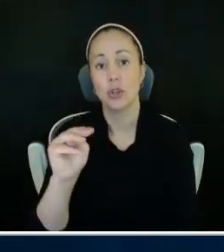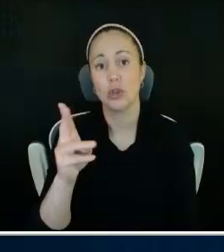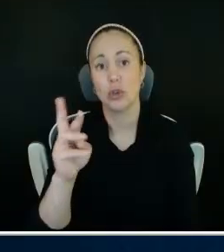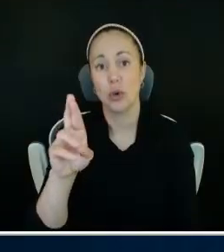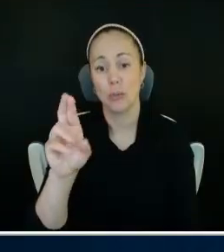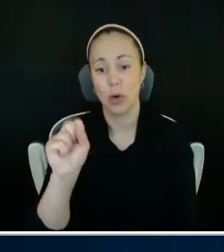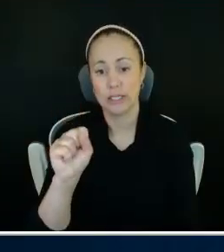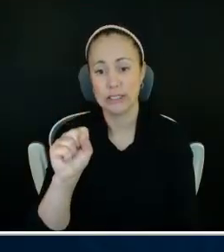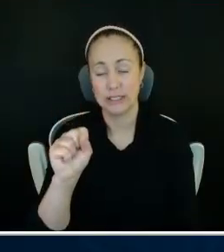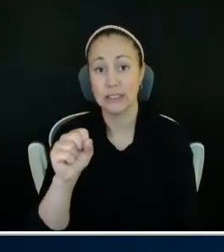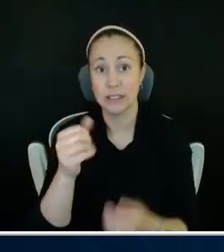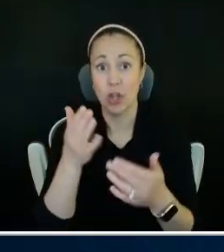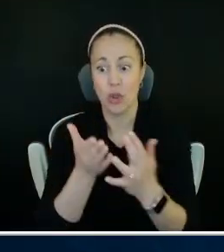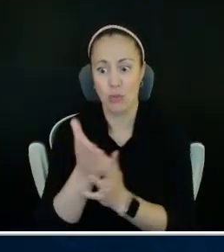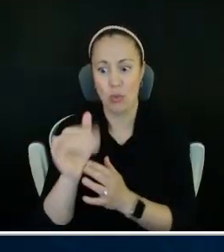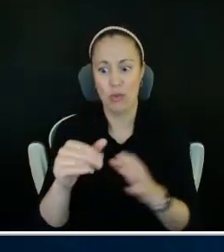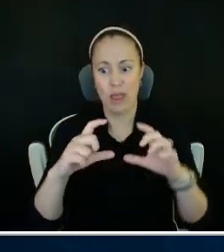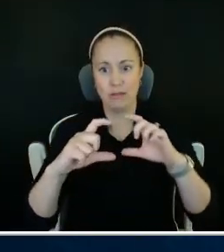through a tunnel.